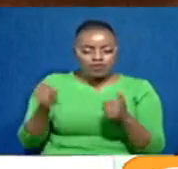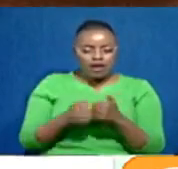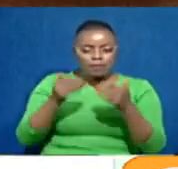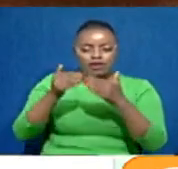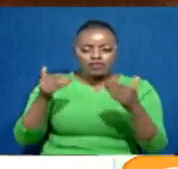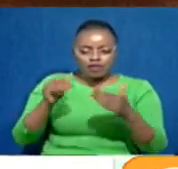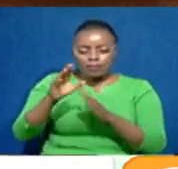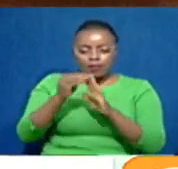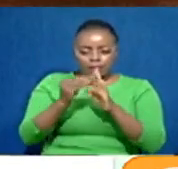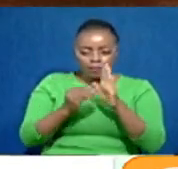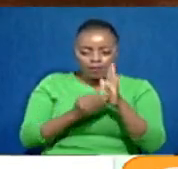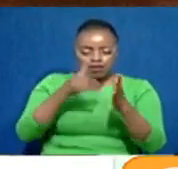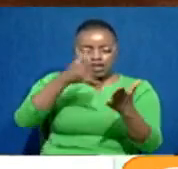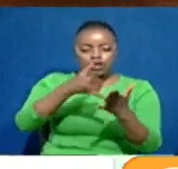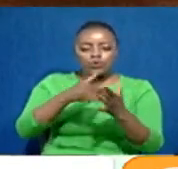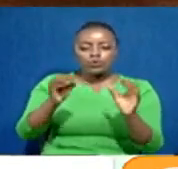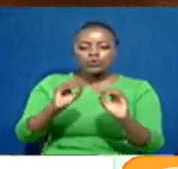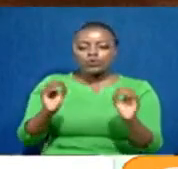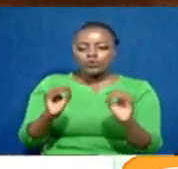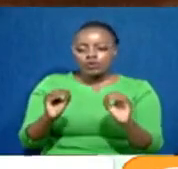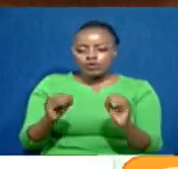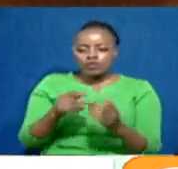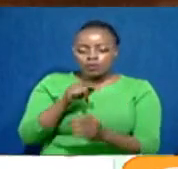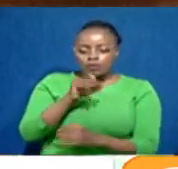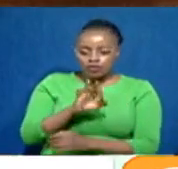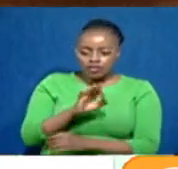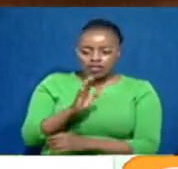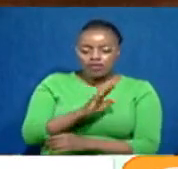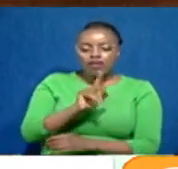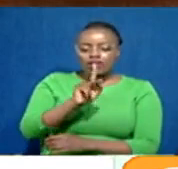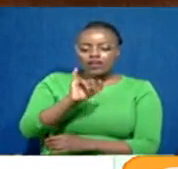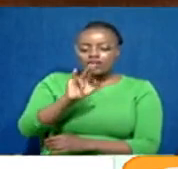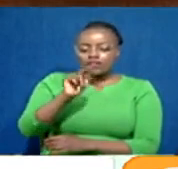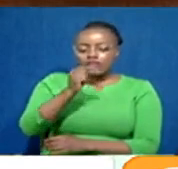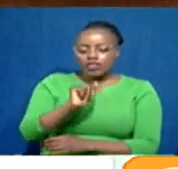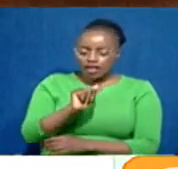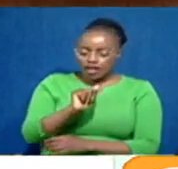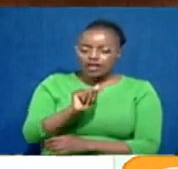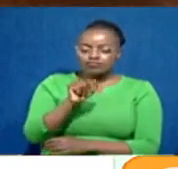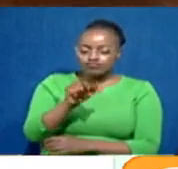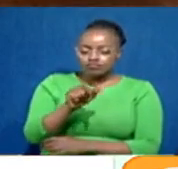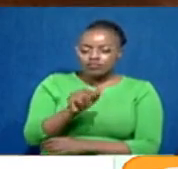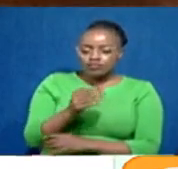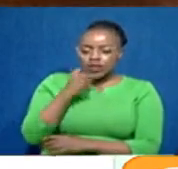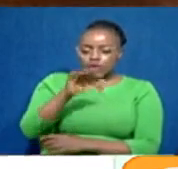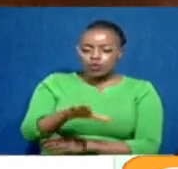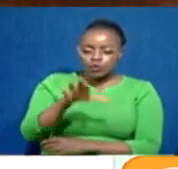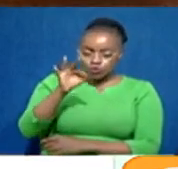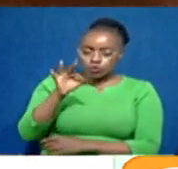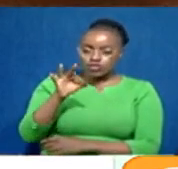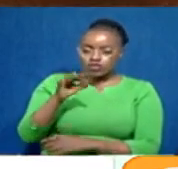happened. In her list, she did not include Professor Kivutha Kibwana, Governor Kivutha Kibwana, who